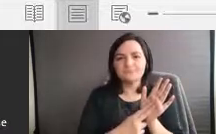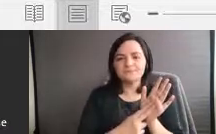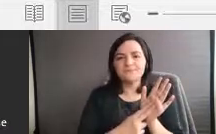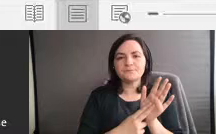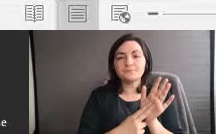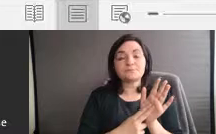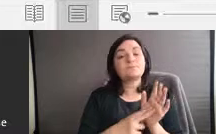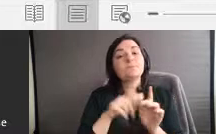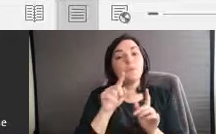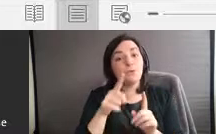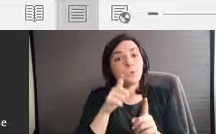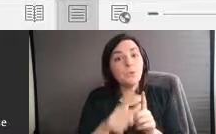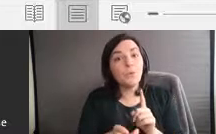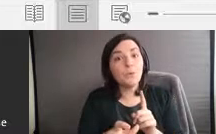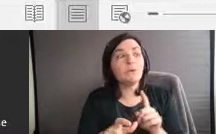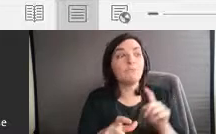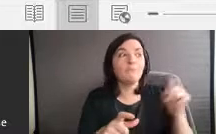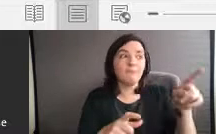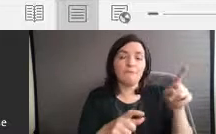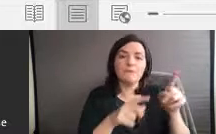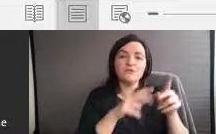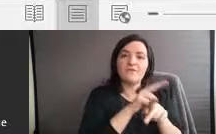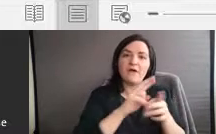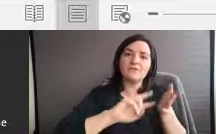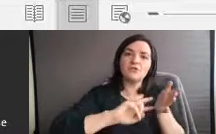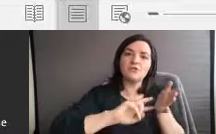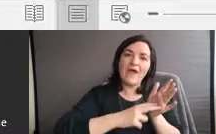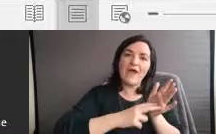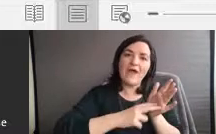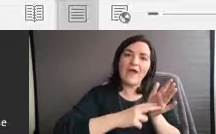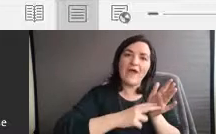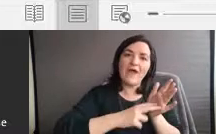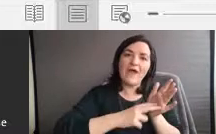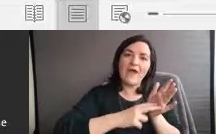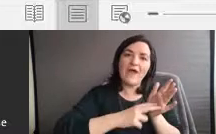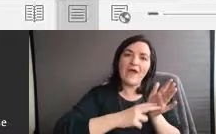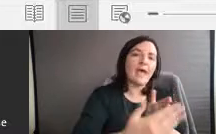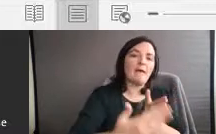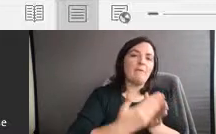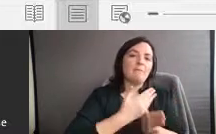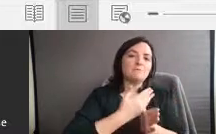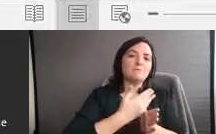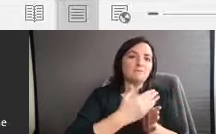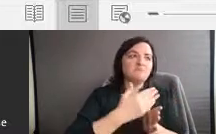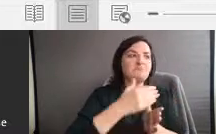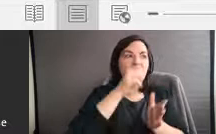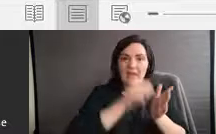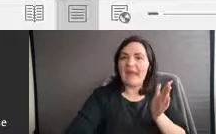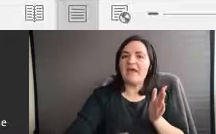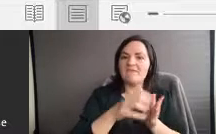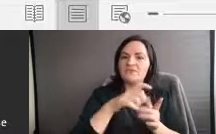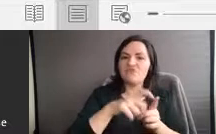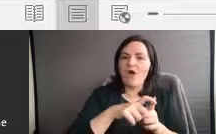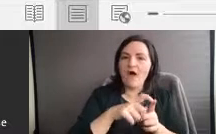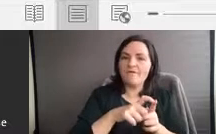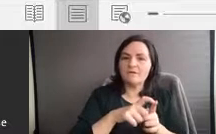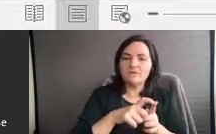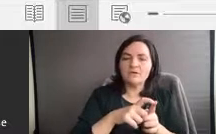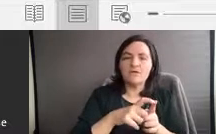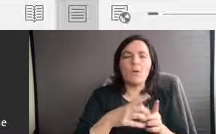is arrange with your supervisor to share the beginning of your draft, for example, of your draft